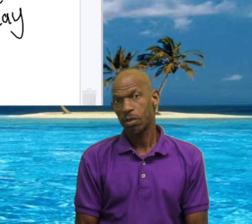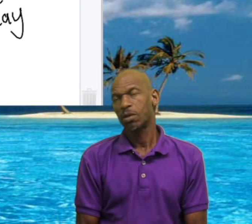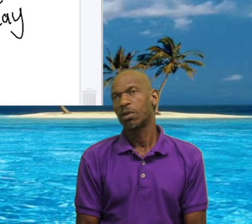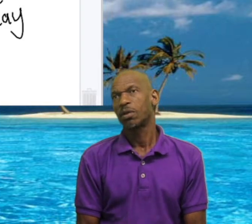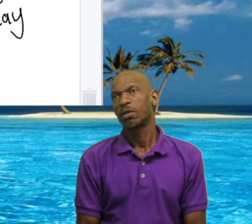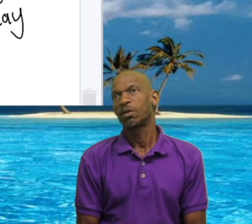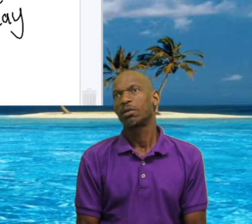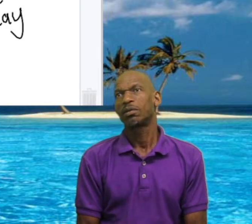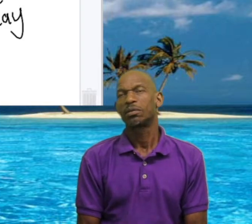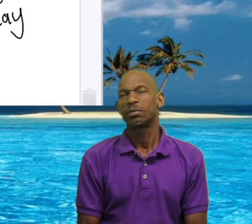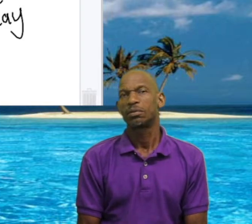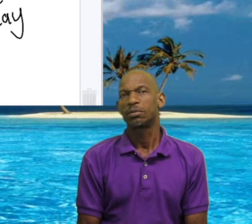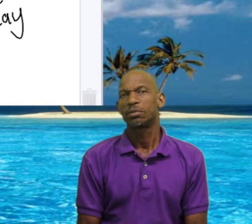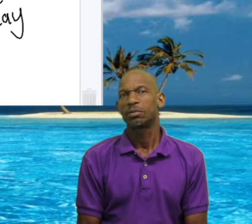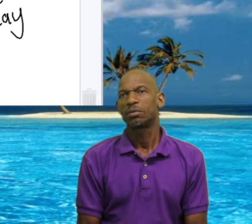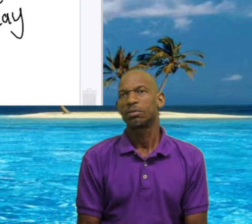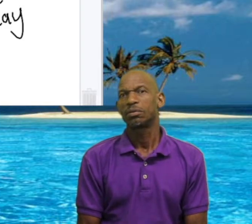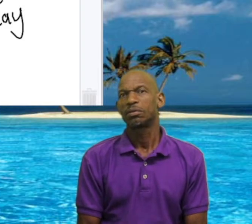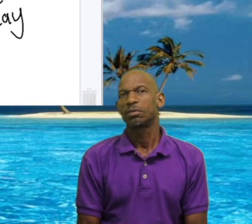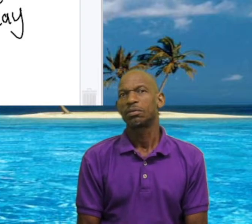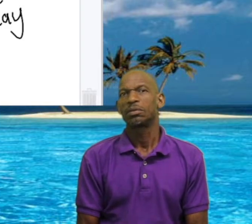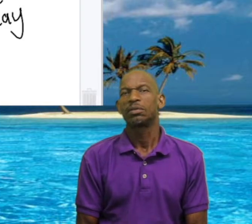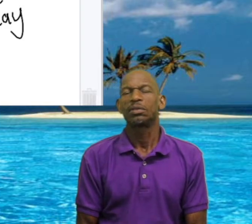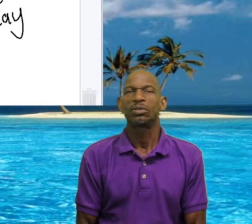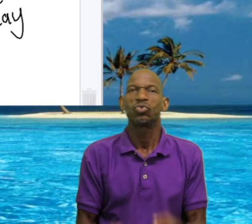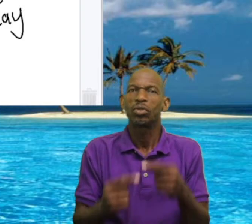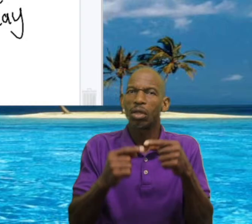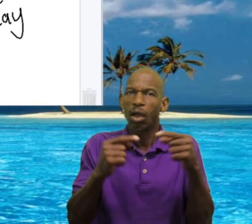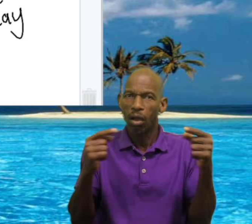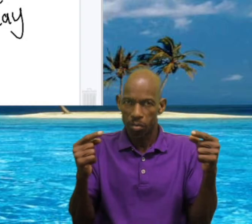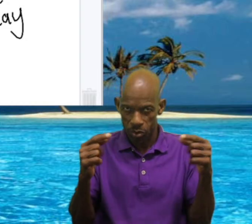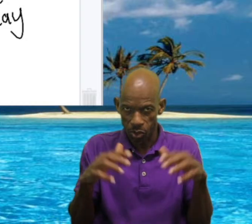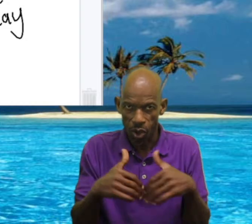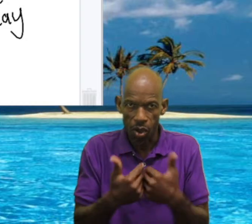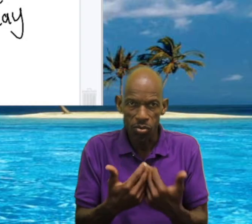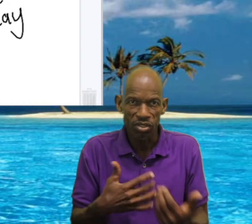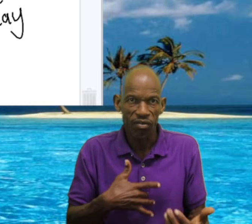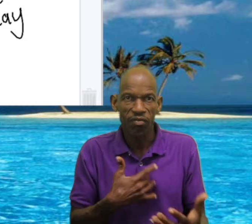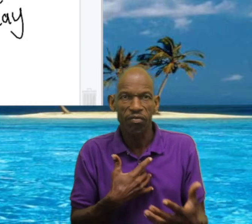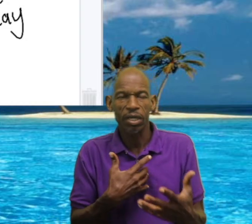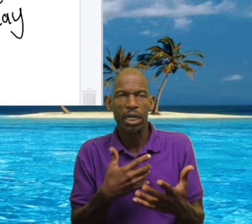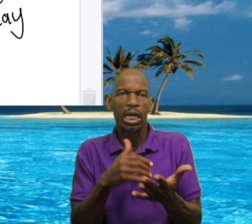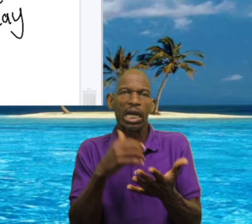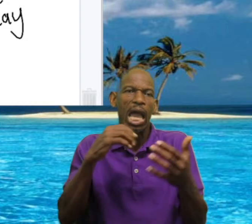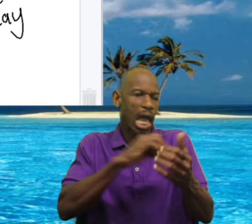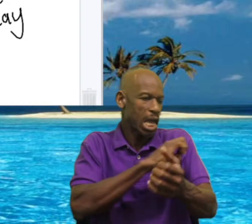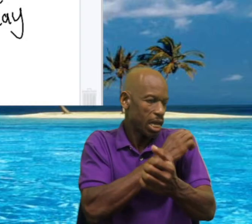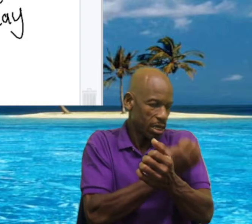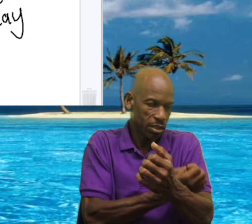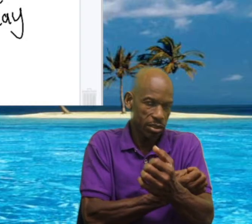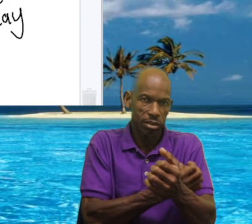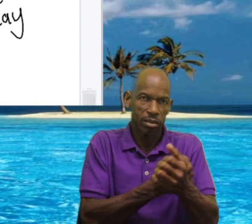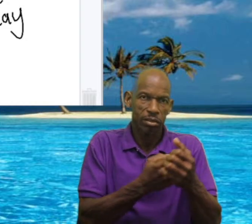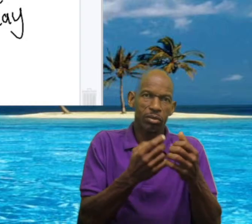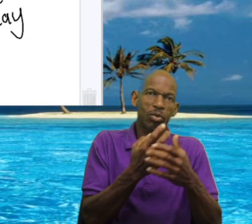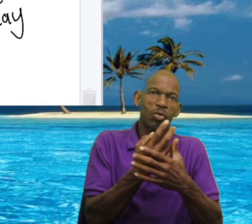but I'm tired. That was a kind of opposite. So both actions